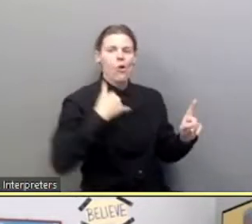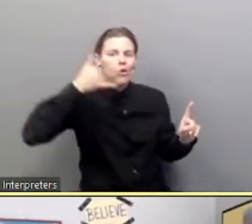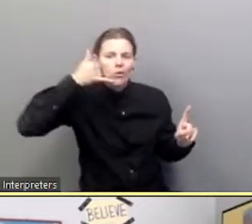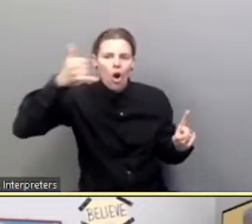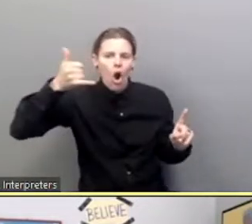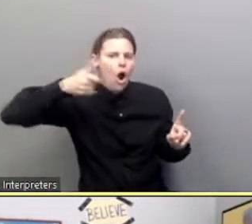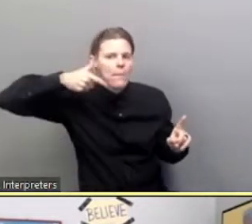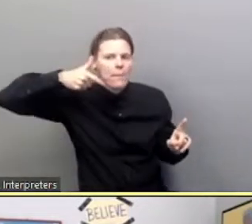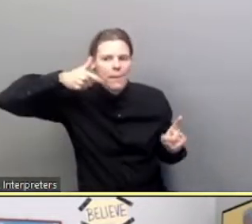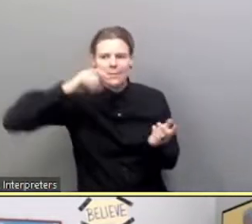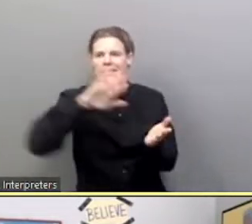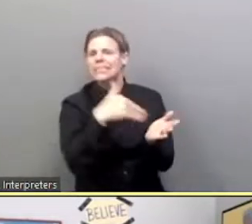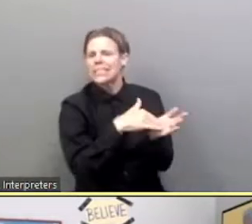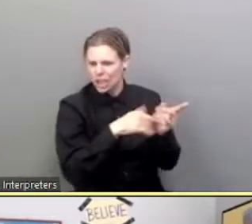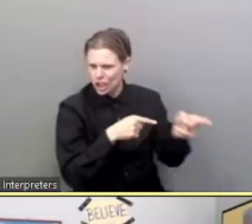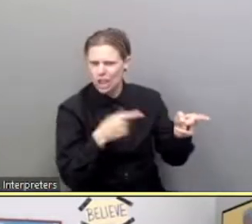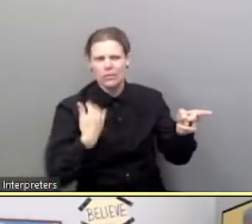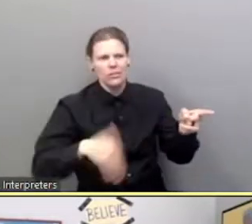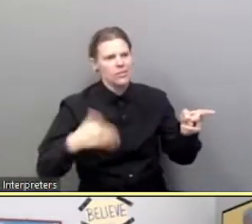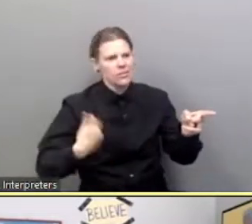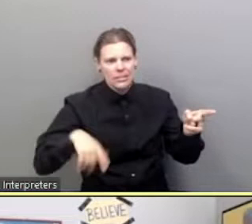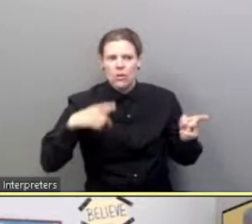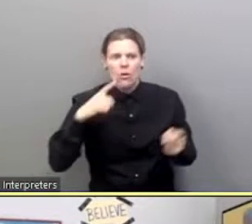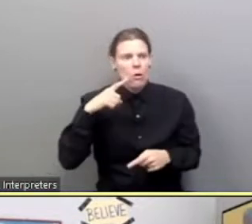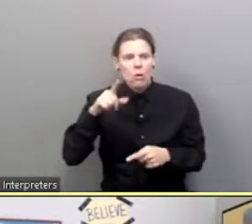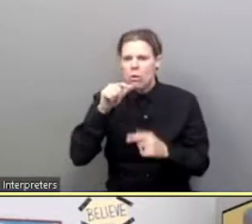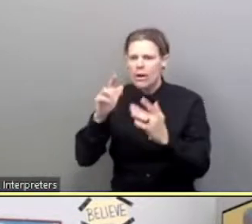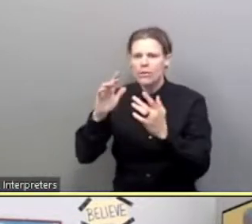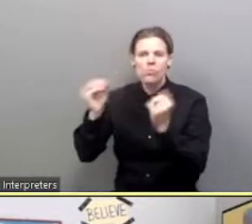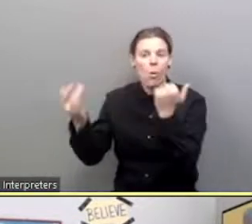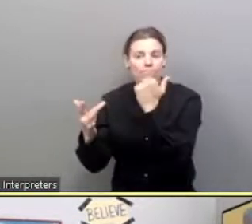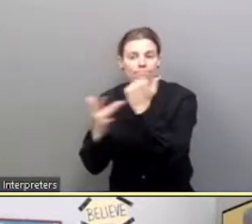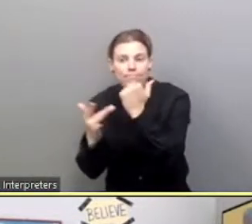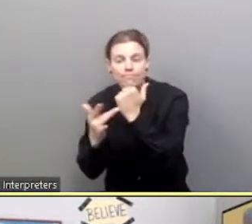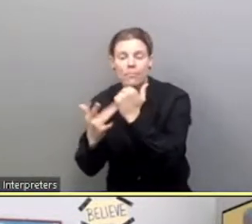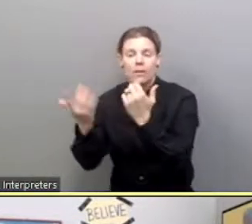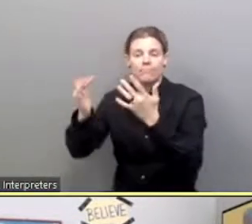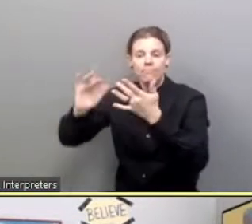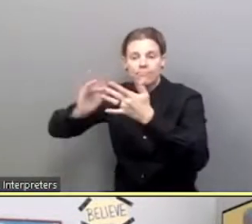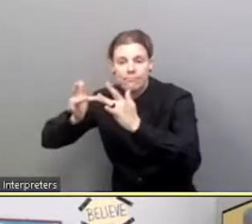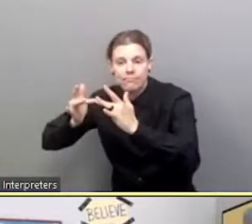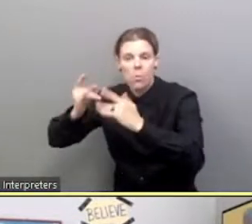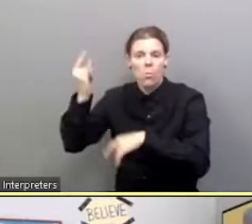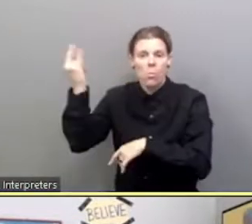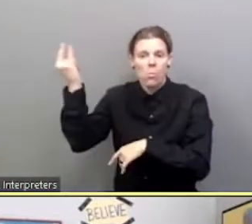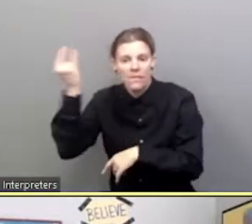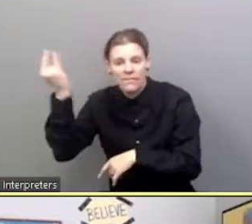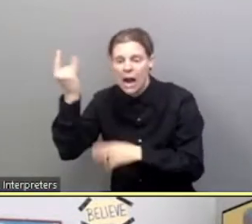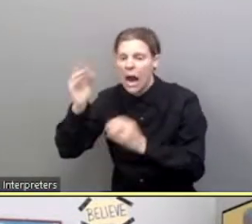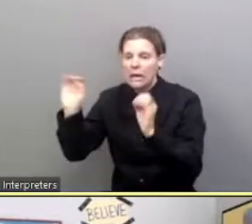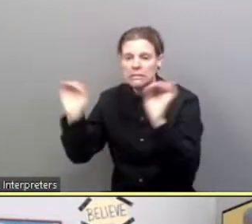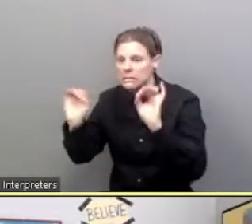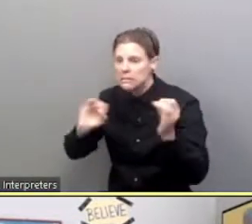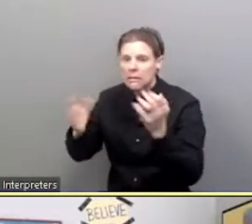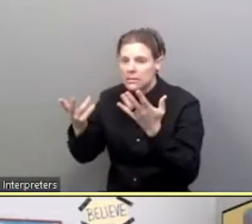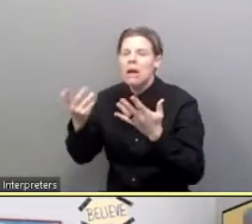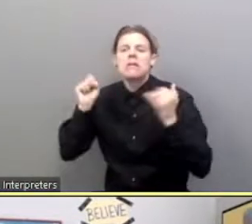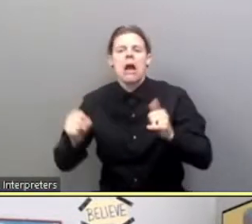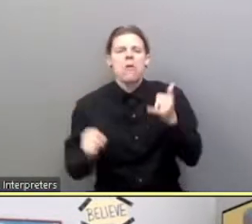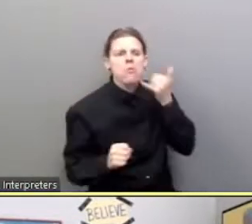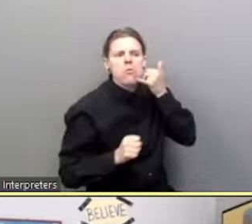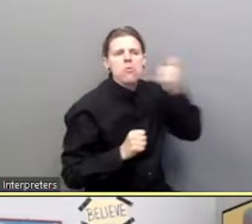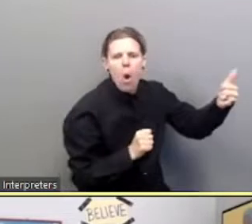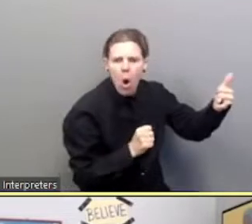access to a website. The call center really wants to support all of you out there without internet or ability to schedule